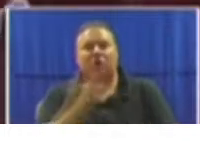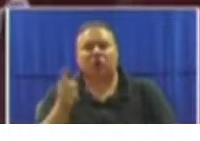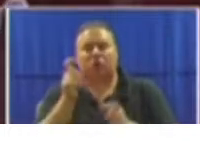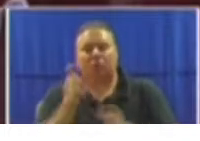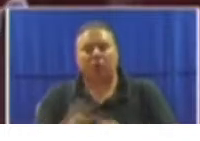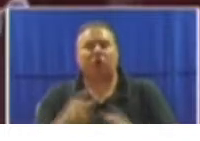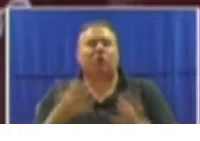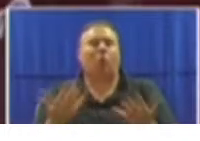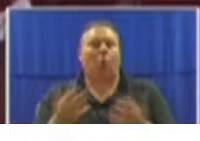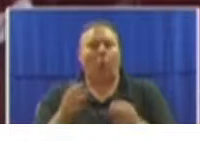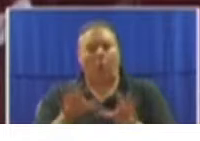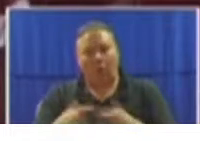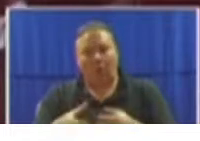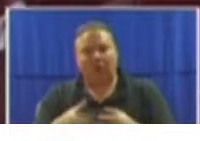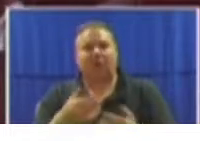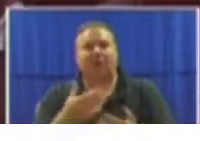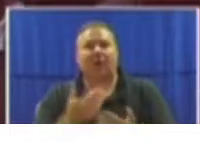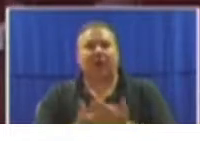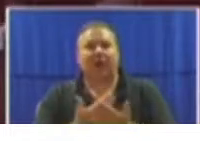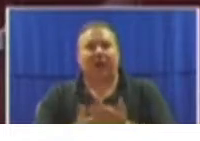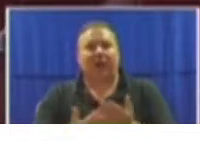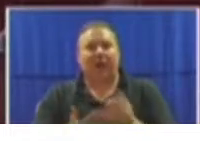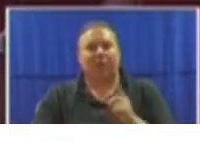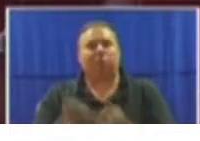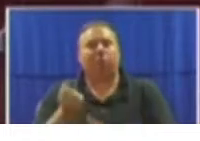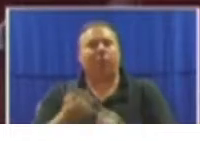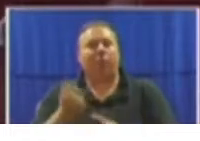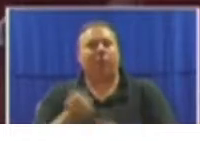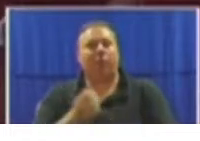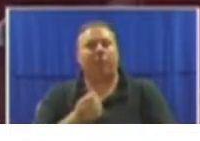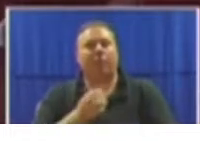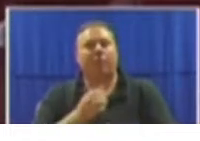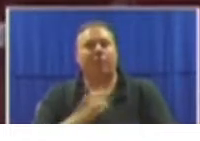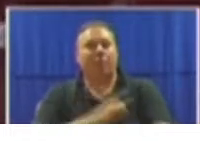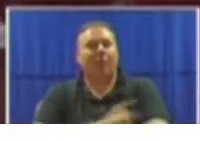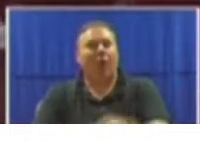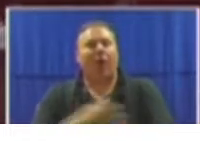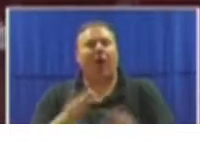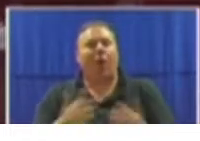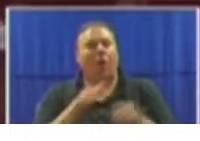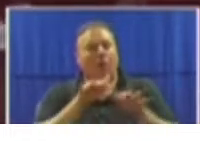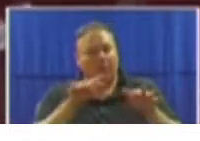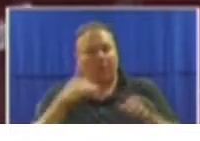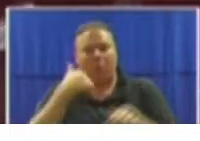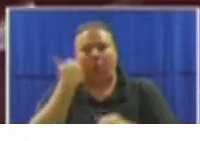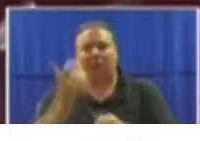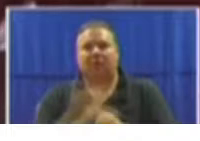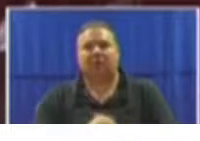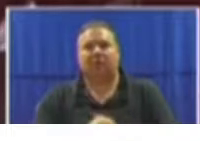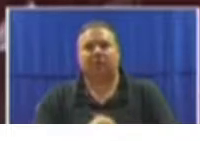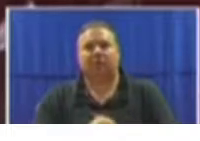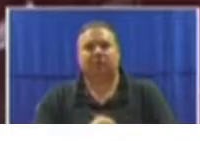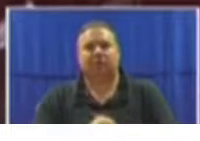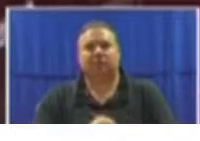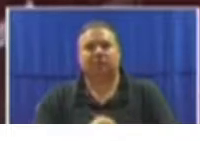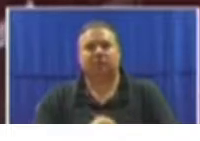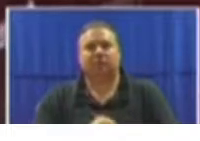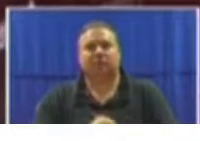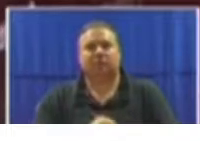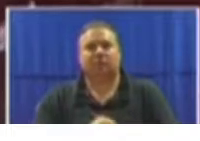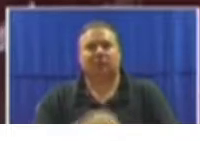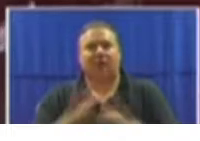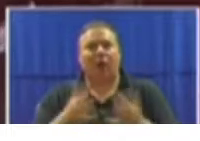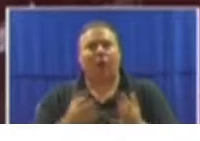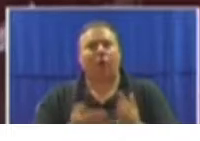to attain power by the will of the people. The only way to ascend to the echelons of power is through winning the confidence